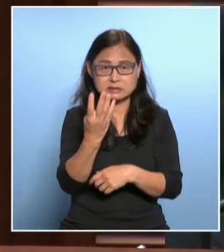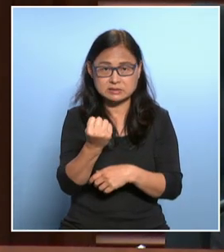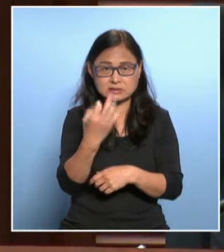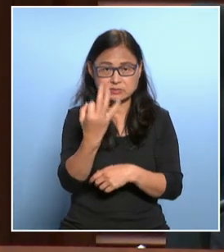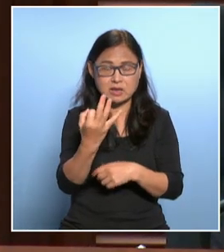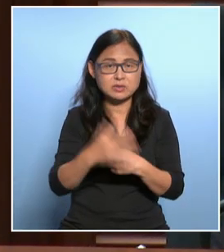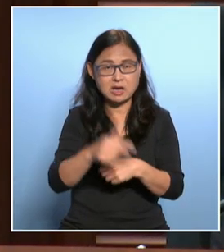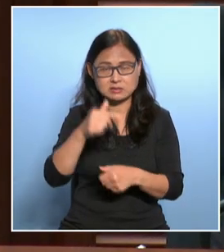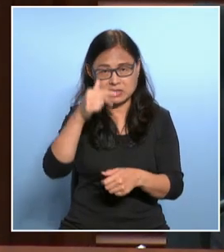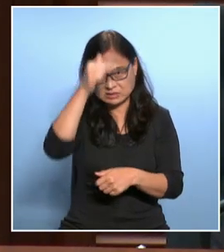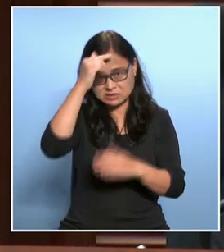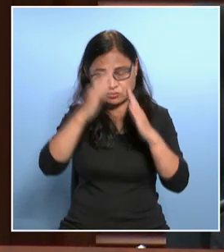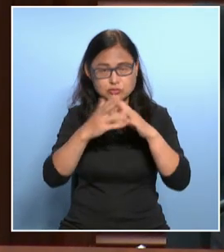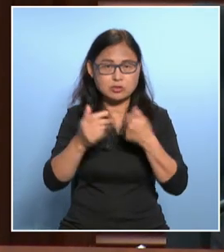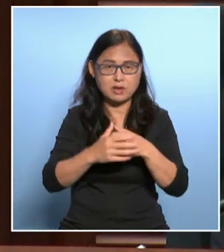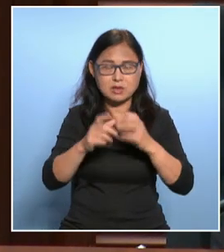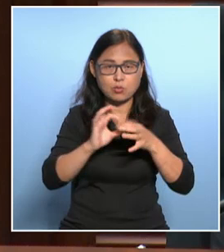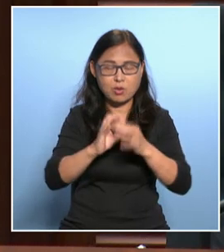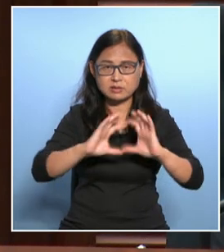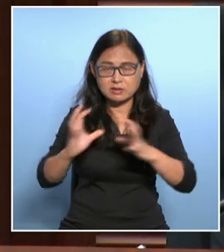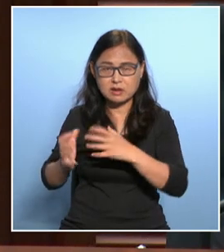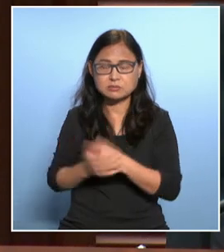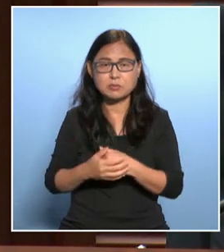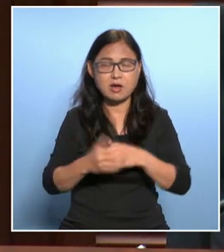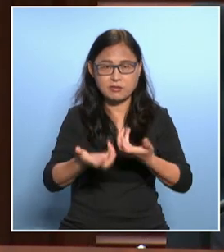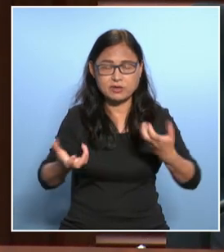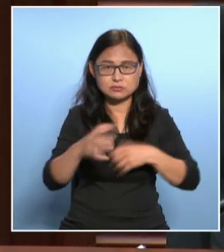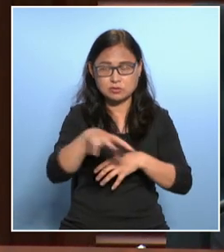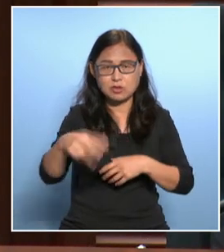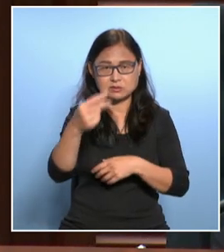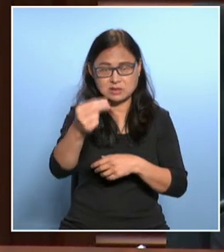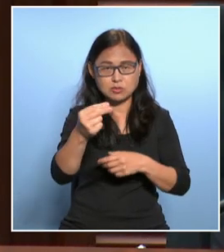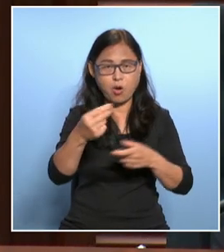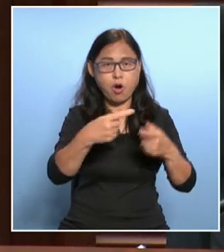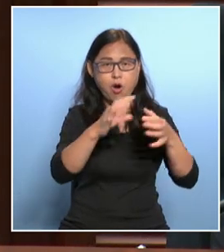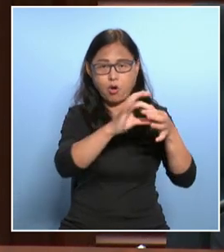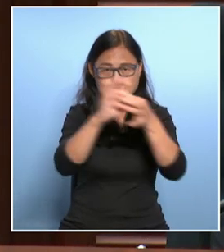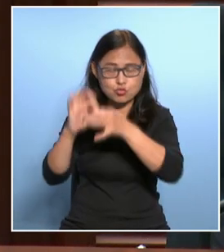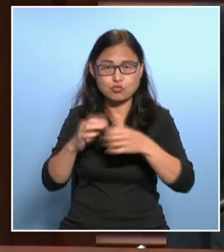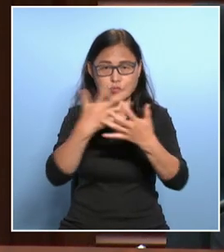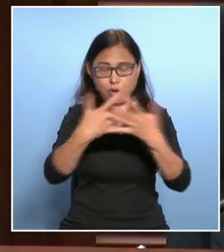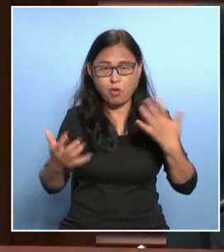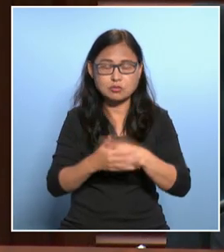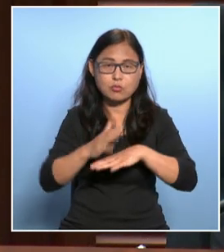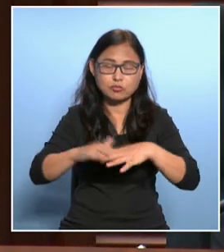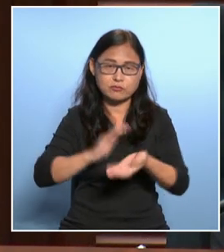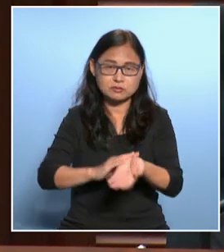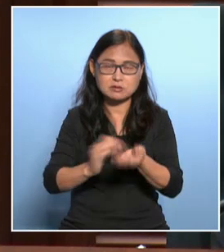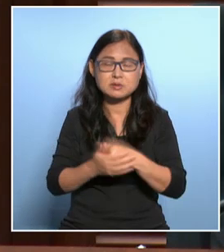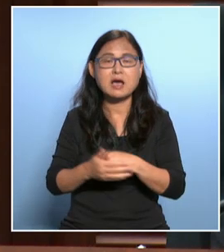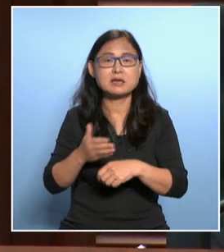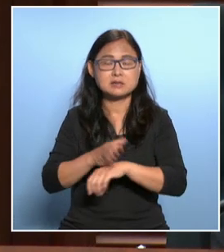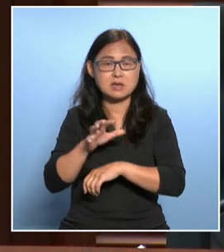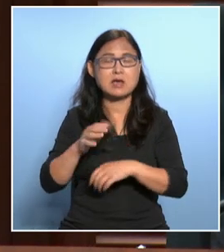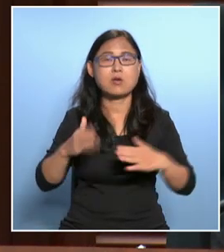mainly provided by the HA. The HA manages 43 public hospitals and healthcare institutions organized into 7 clusters based on